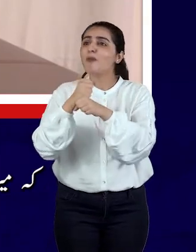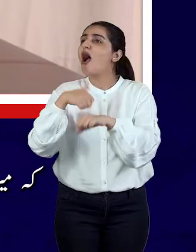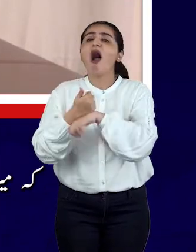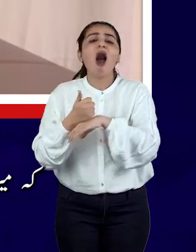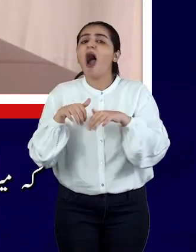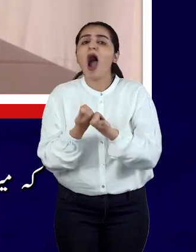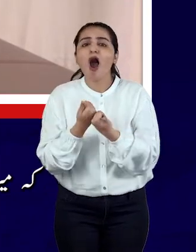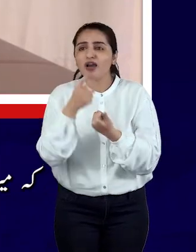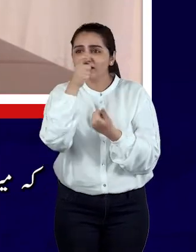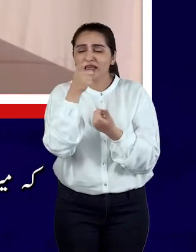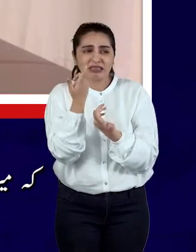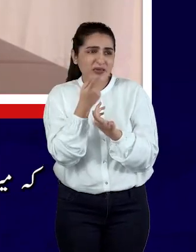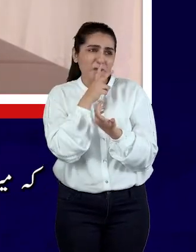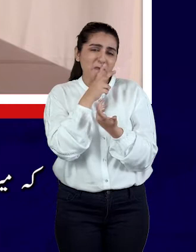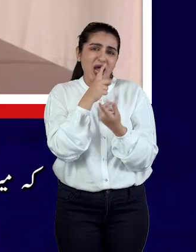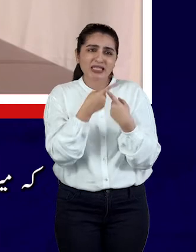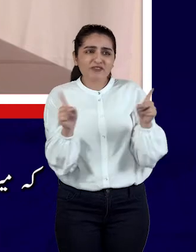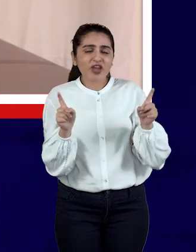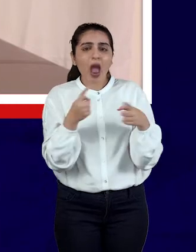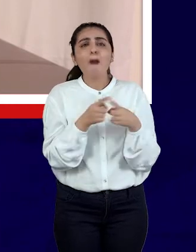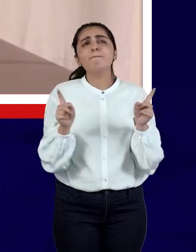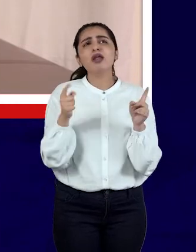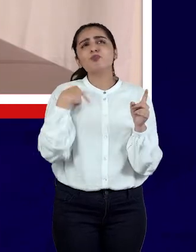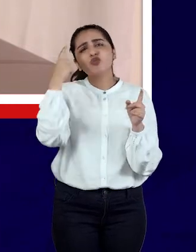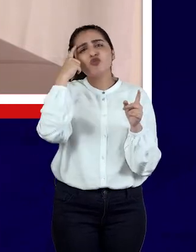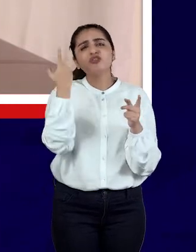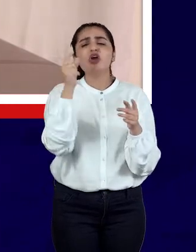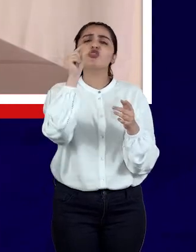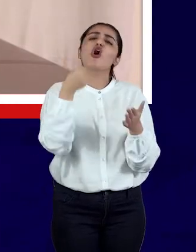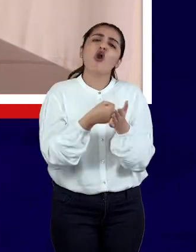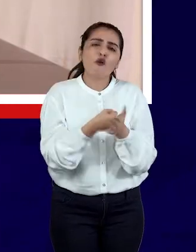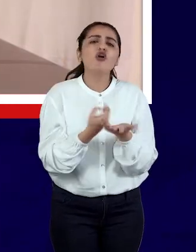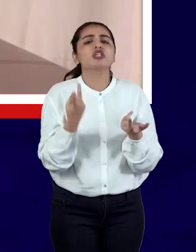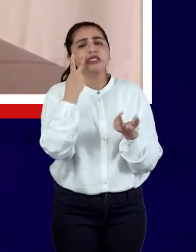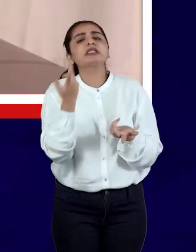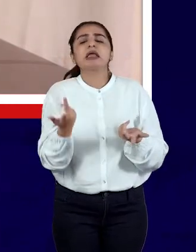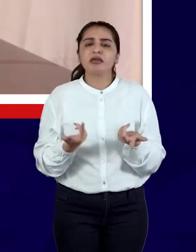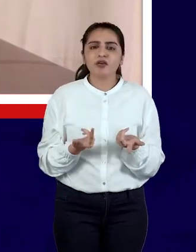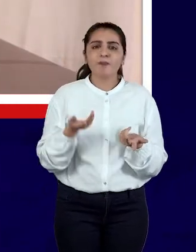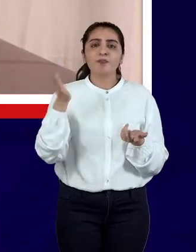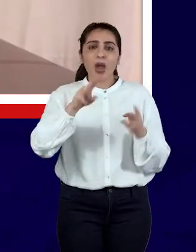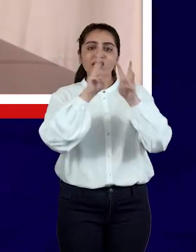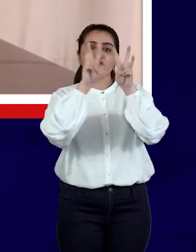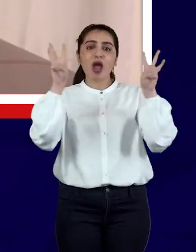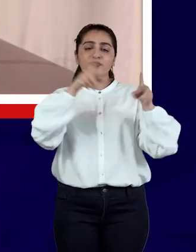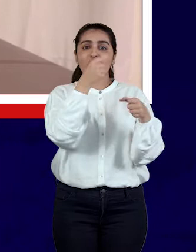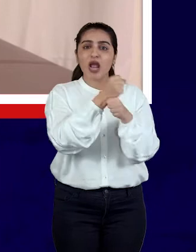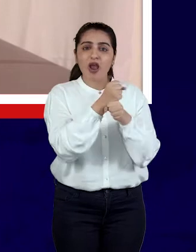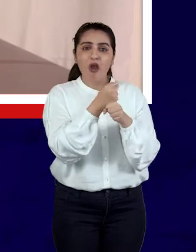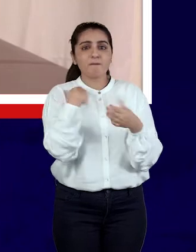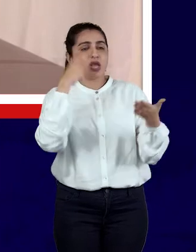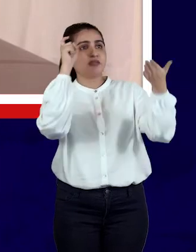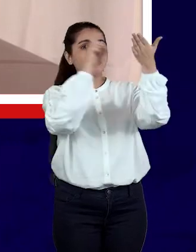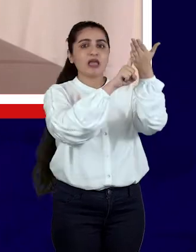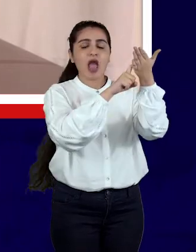government job in Canada? It didn't make any sense. But I thought, might as well. Let me try. So I logged onto the